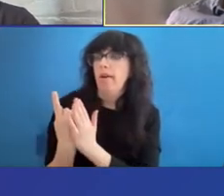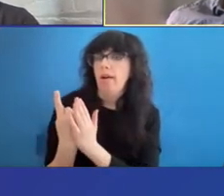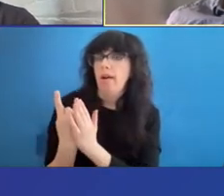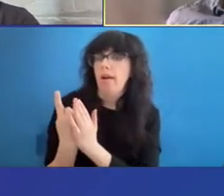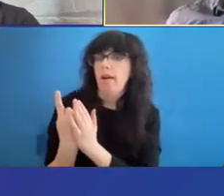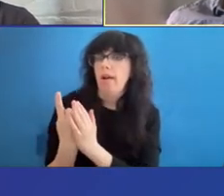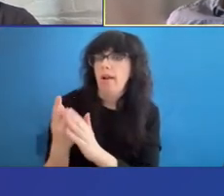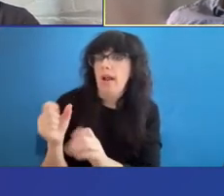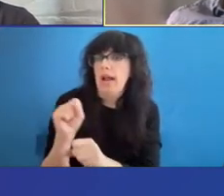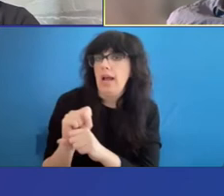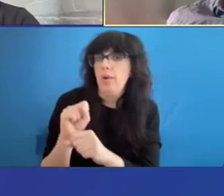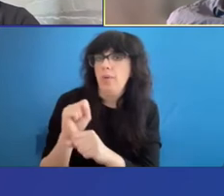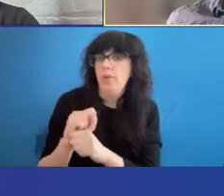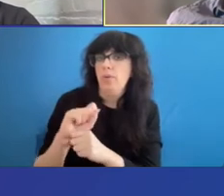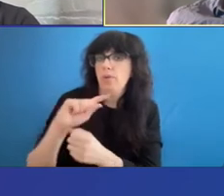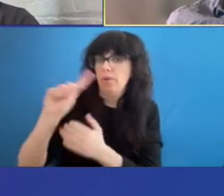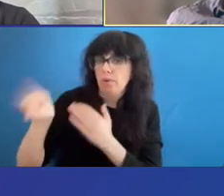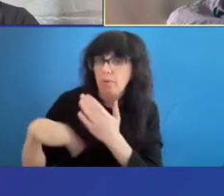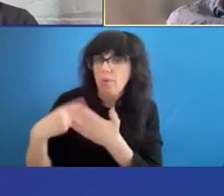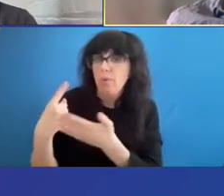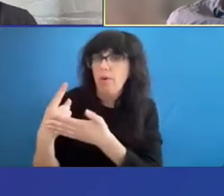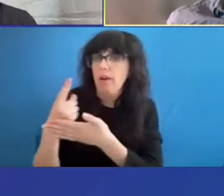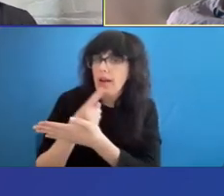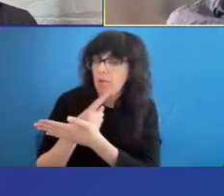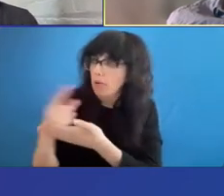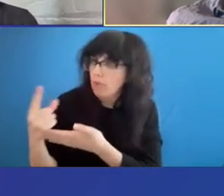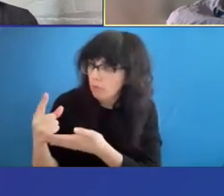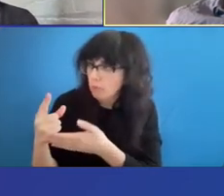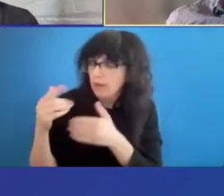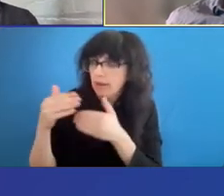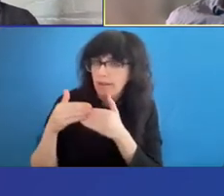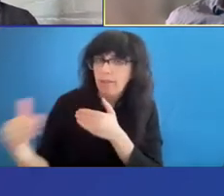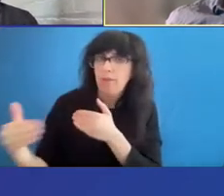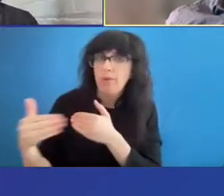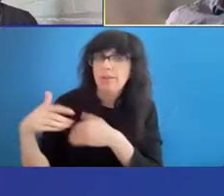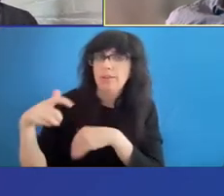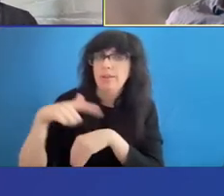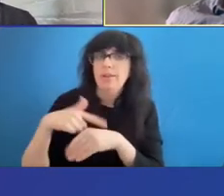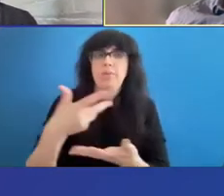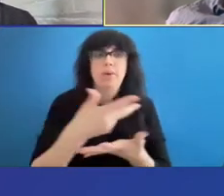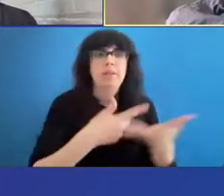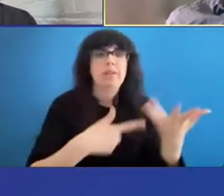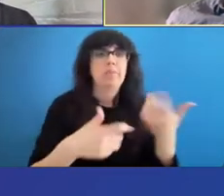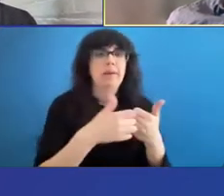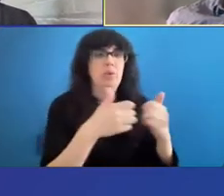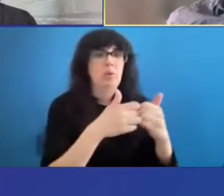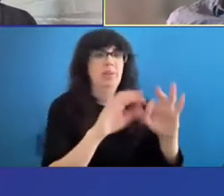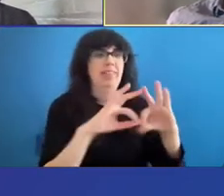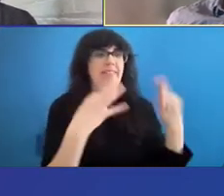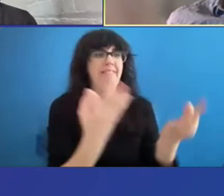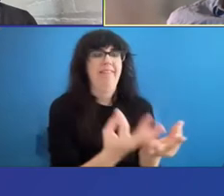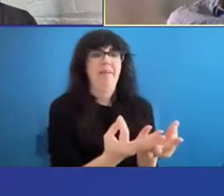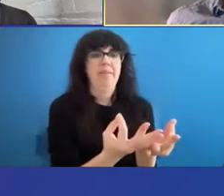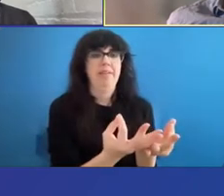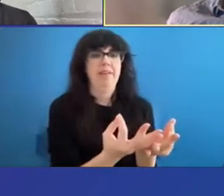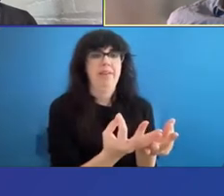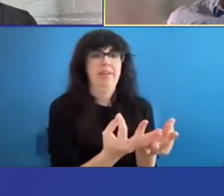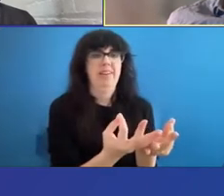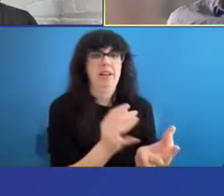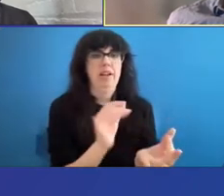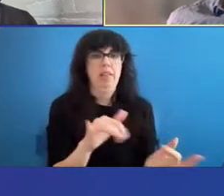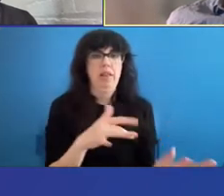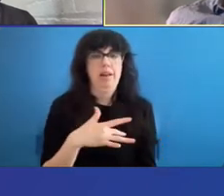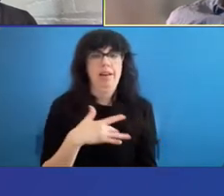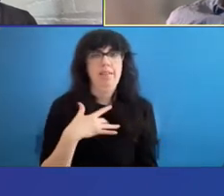work 1 hour a week and spend the rest of the time with my family." And that's an epiphany to